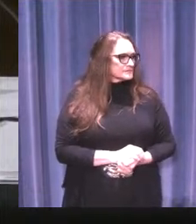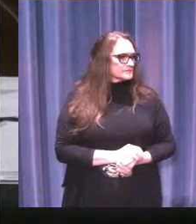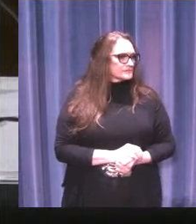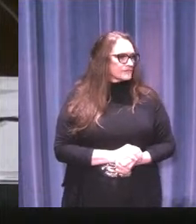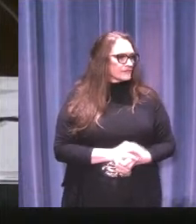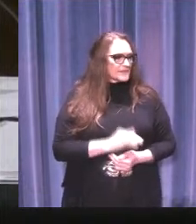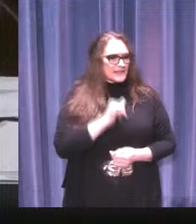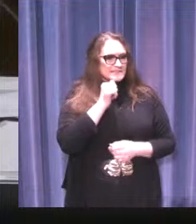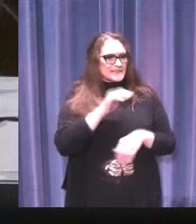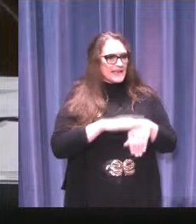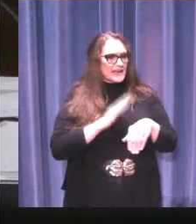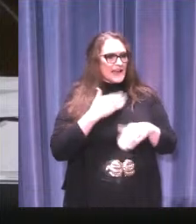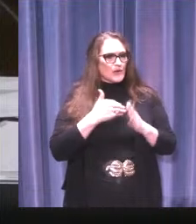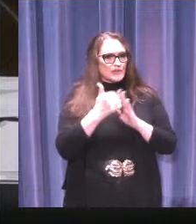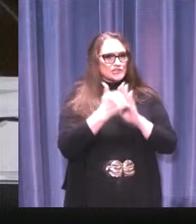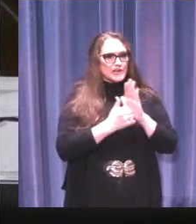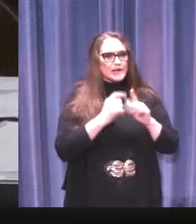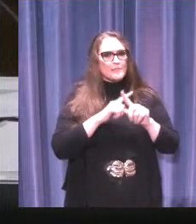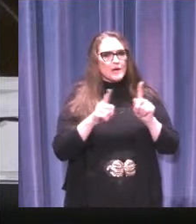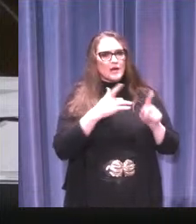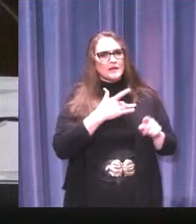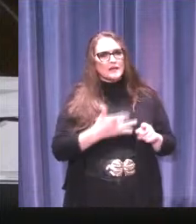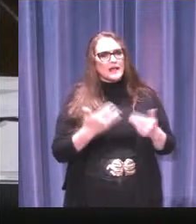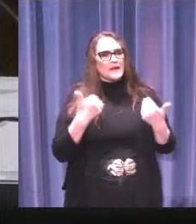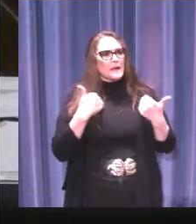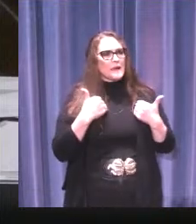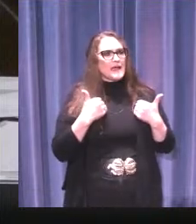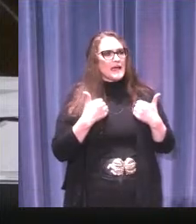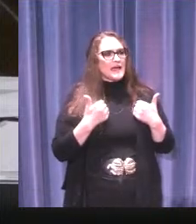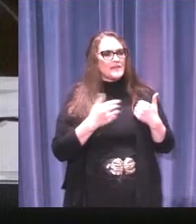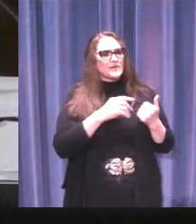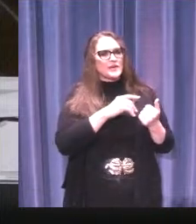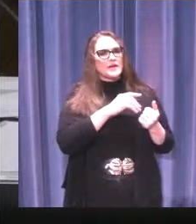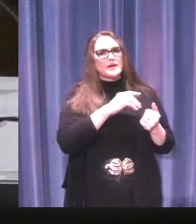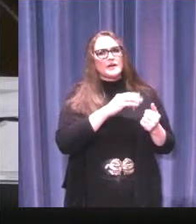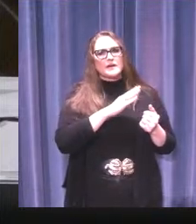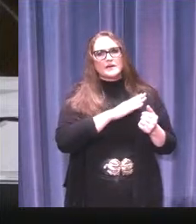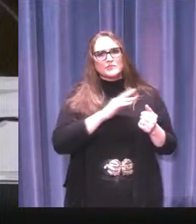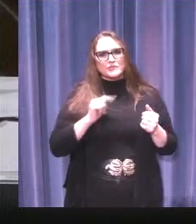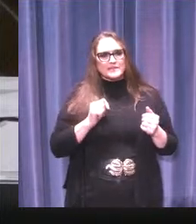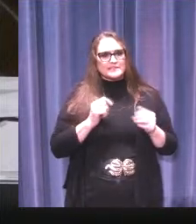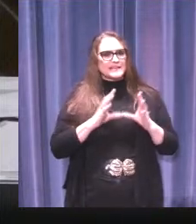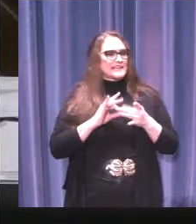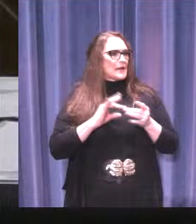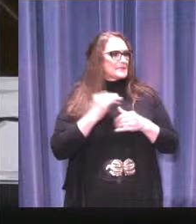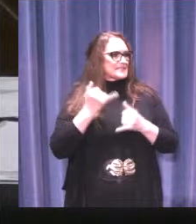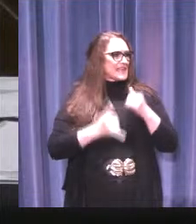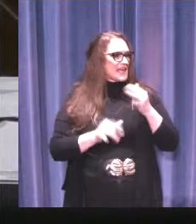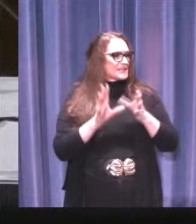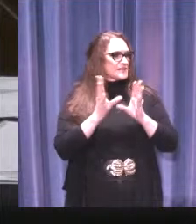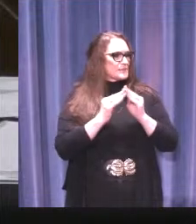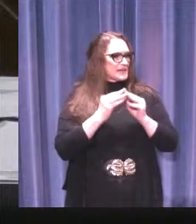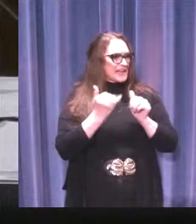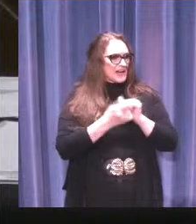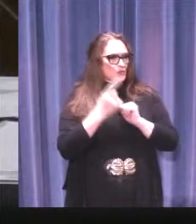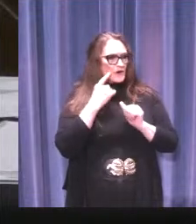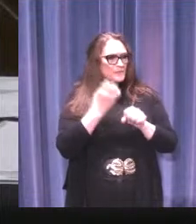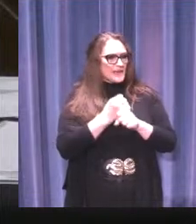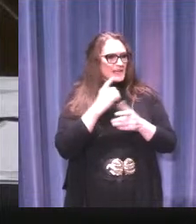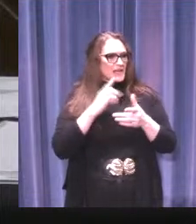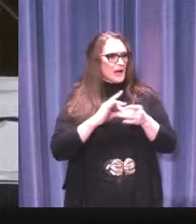It's not on our agenda, but we usually have trustee comments at the end of a meeting. Does anyone wish to make a